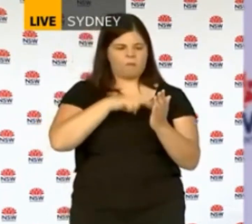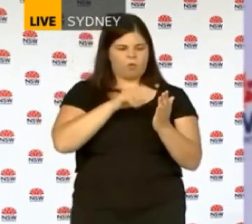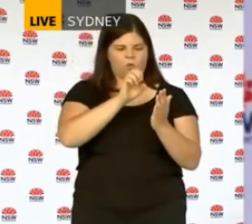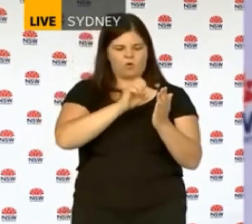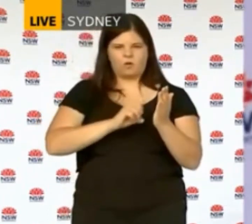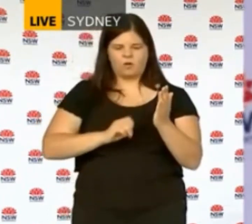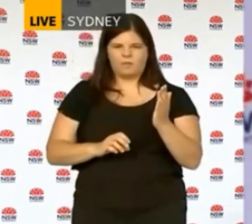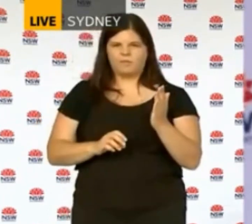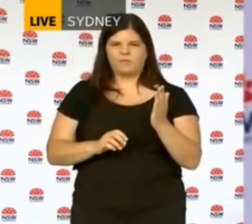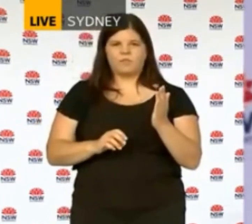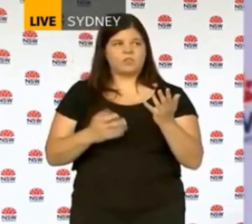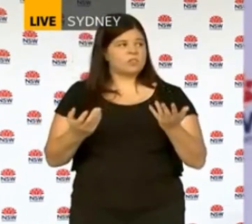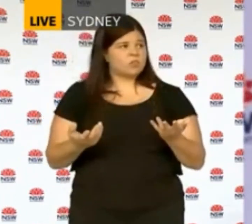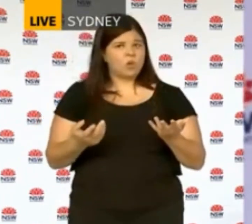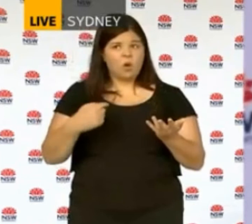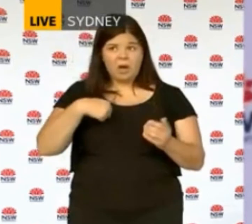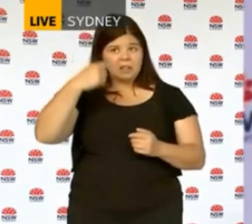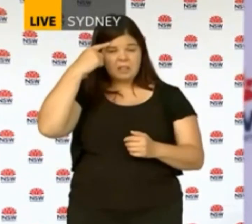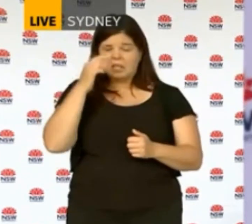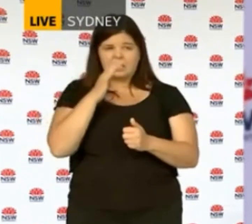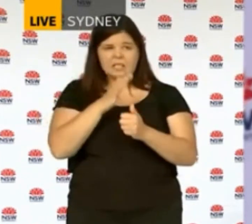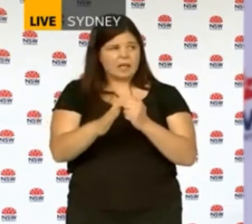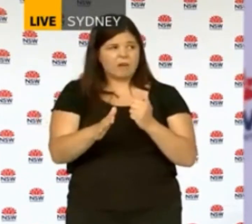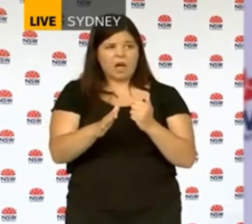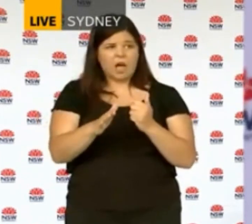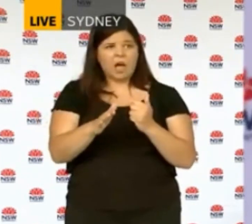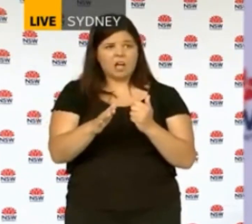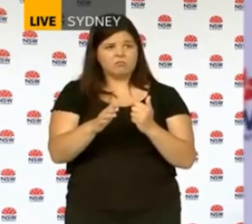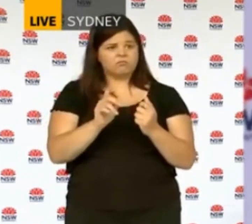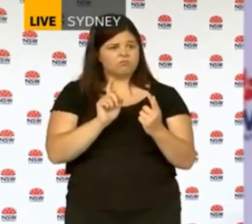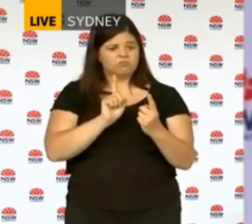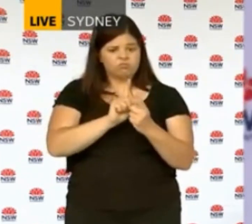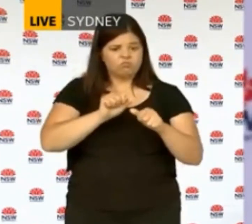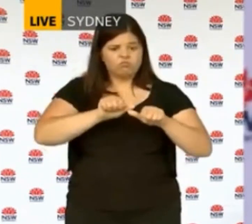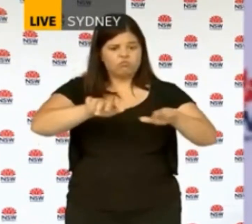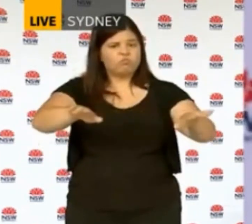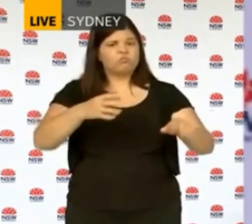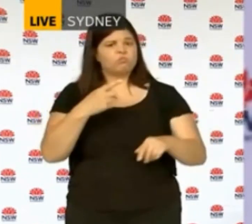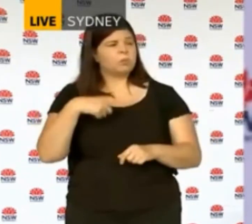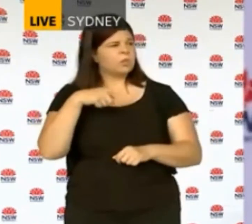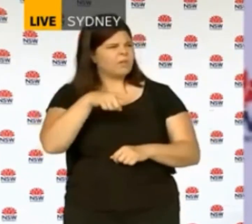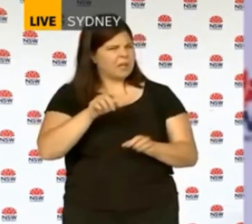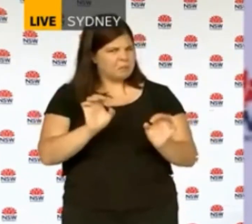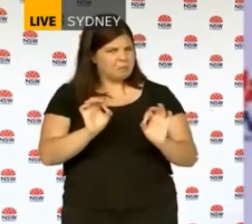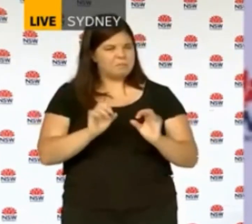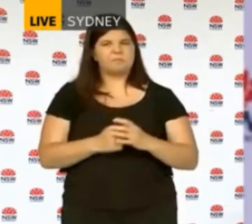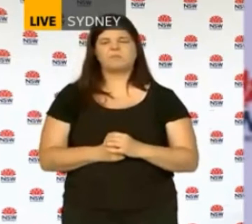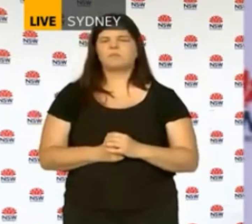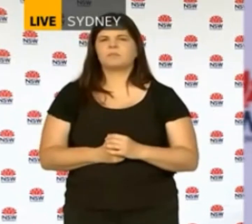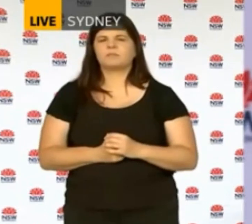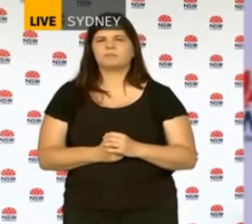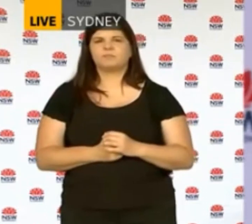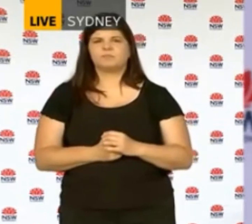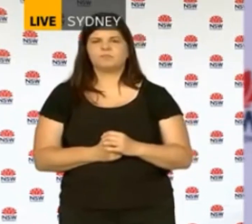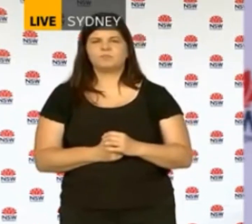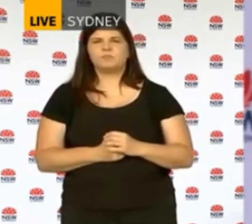my knowledge has not led to any transmission. But we need to contain that. As these